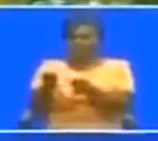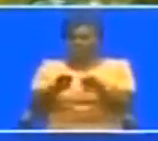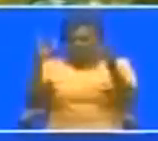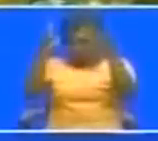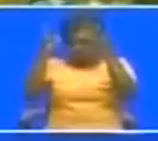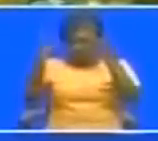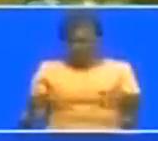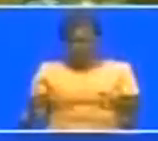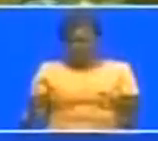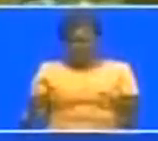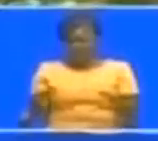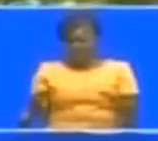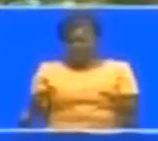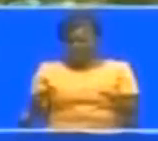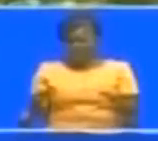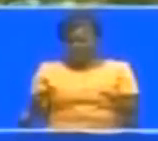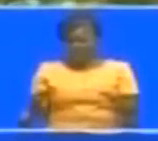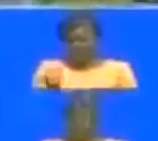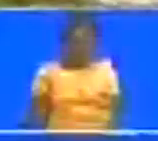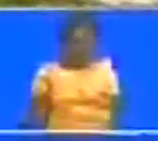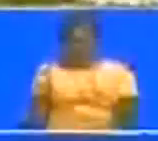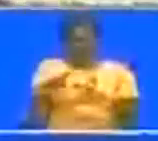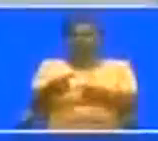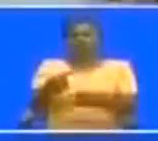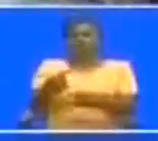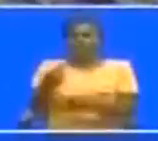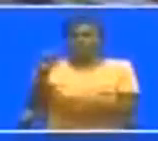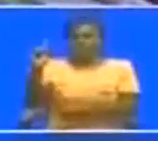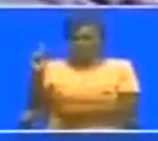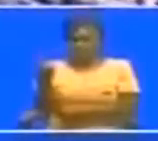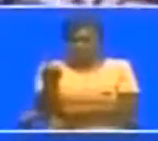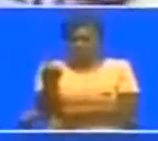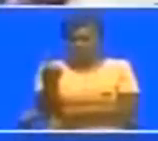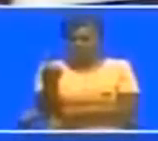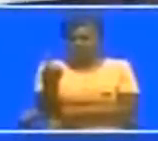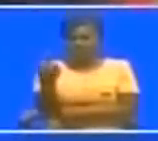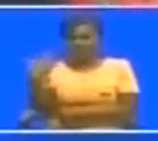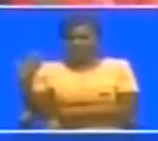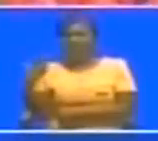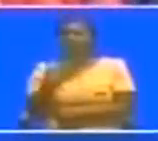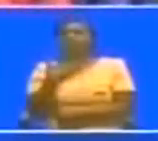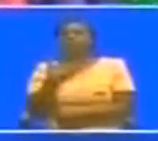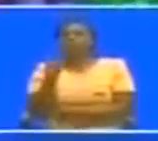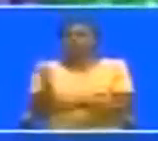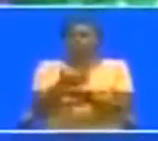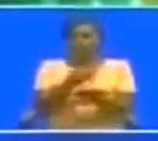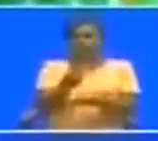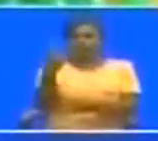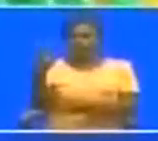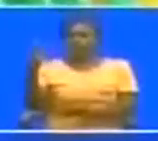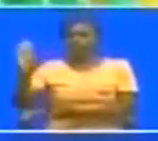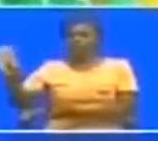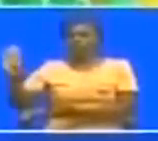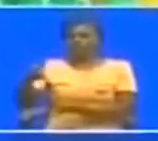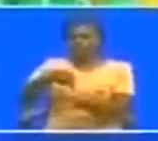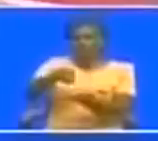steps to ensure the listed firm. First on the block was the sale of non-core assets as Uchumi seeks to raise 2 billion shillings to pay